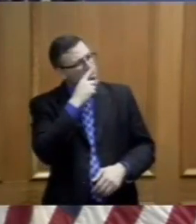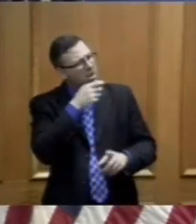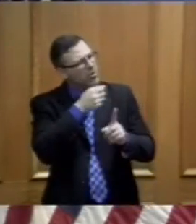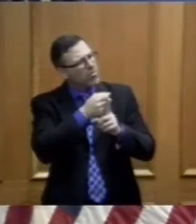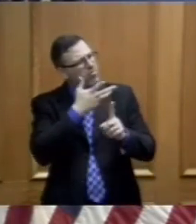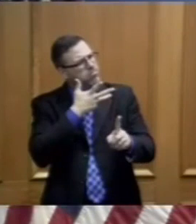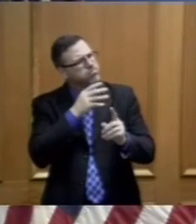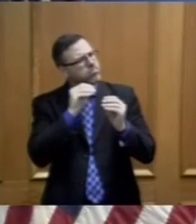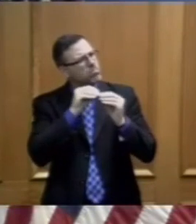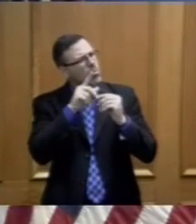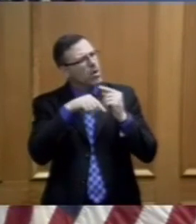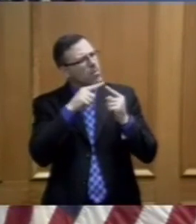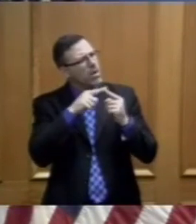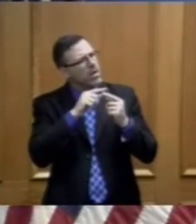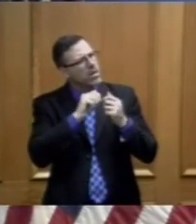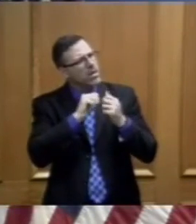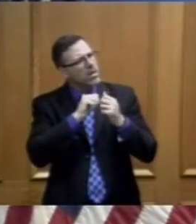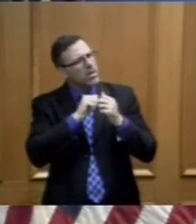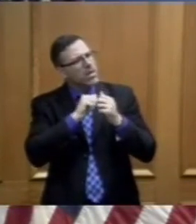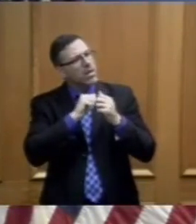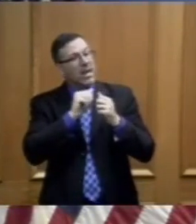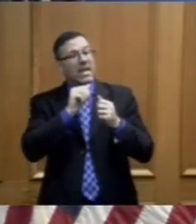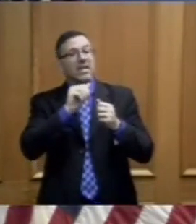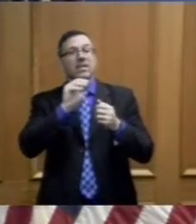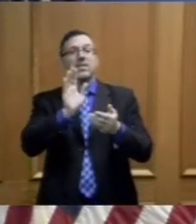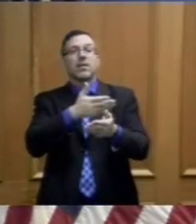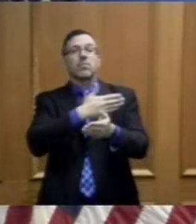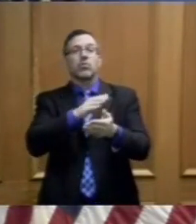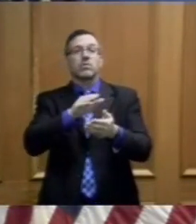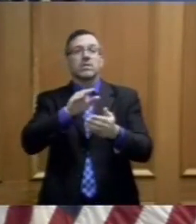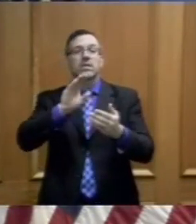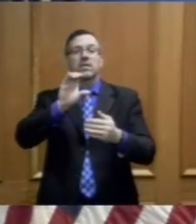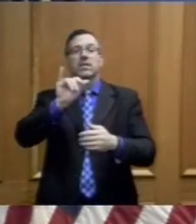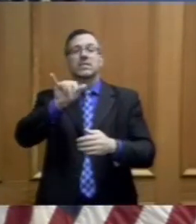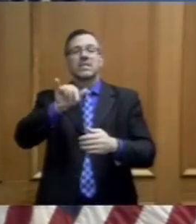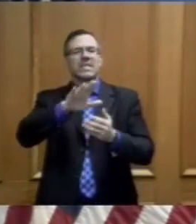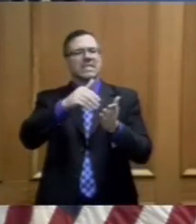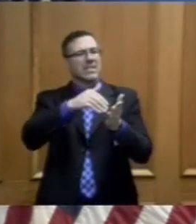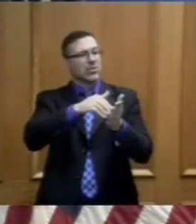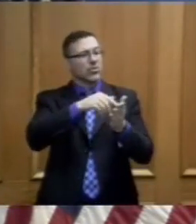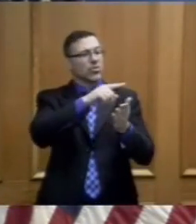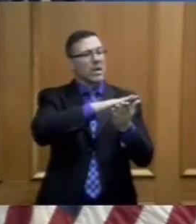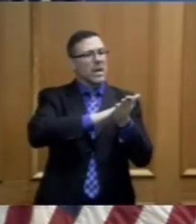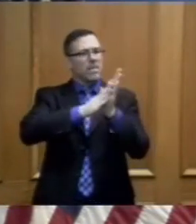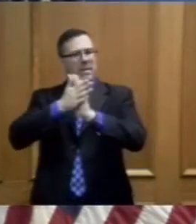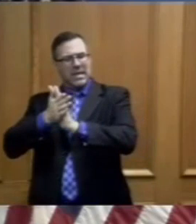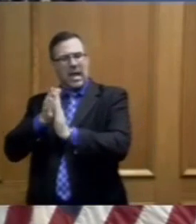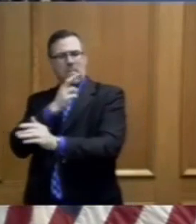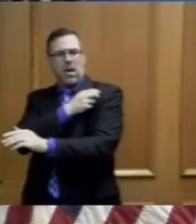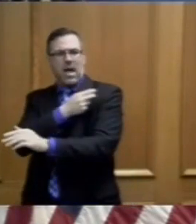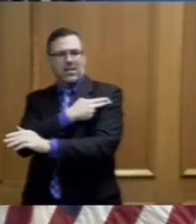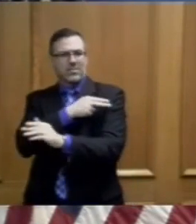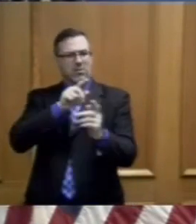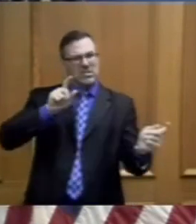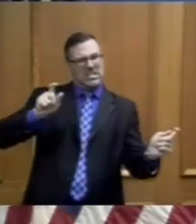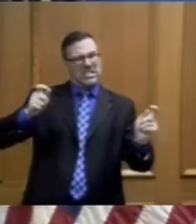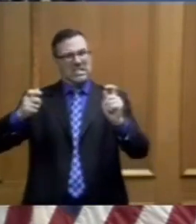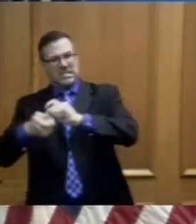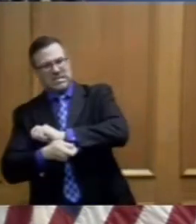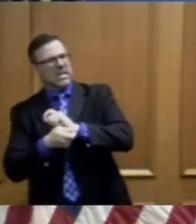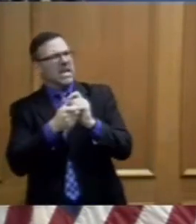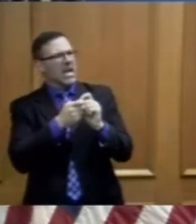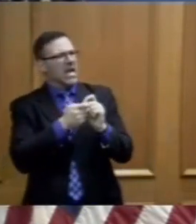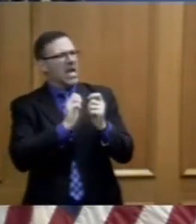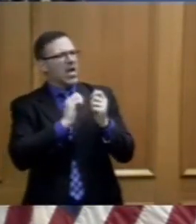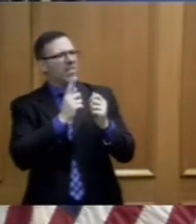the logistics of how you turn someplace like the Music City Center into a hospital for COVID-19? That's got to be a gigantic